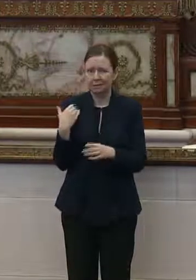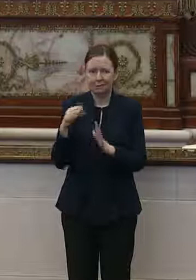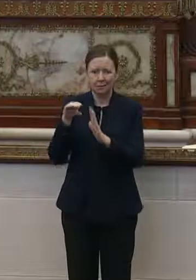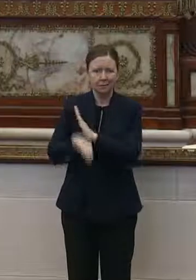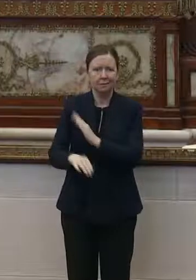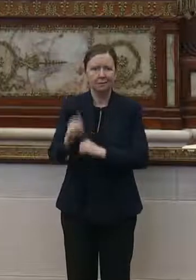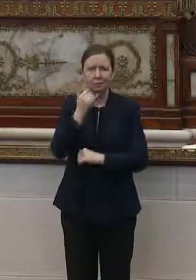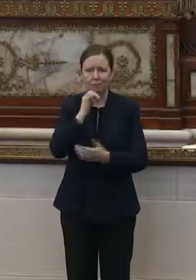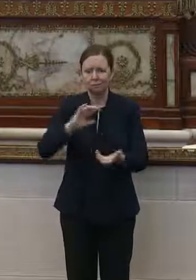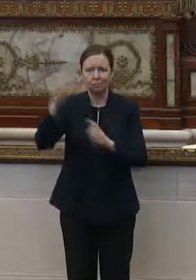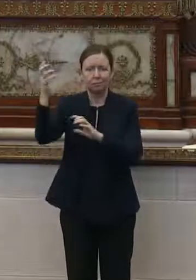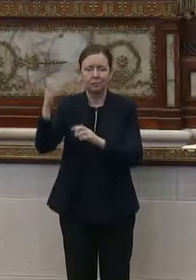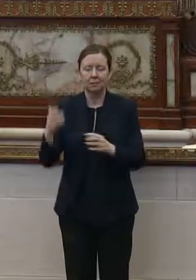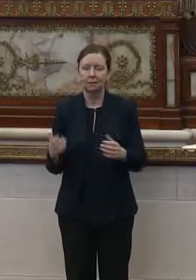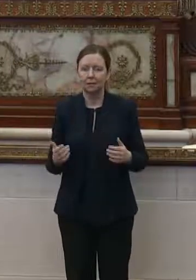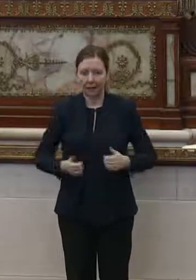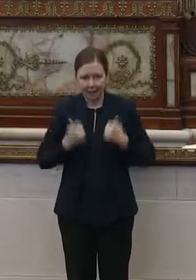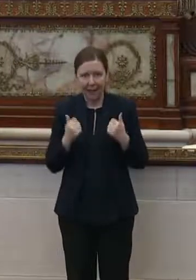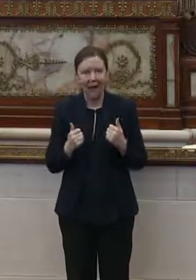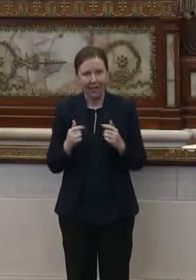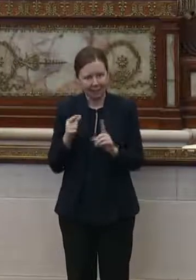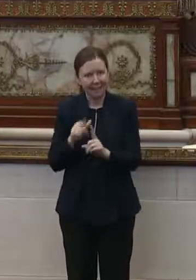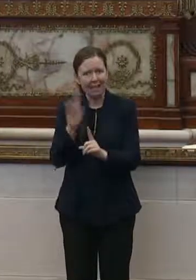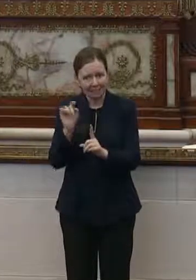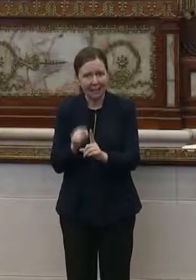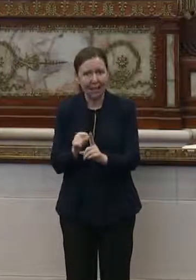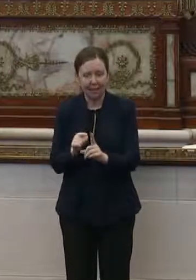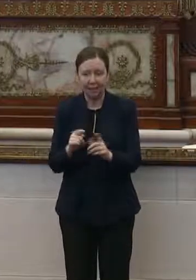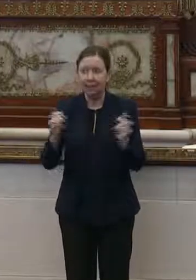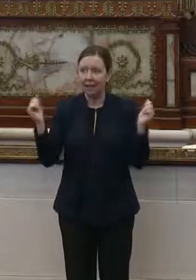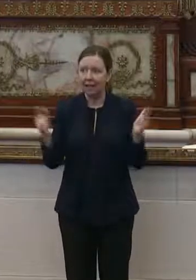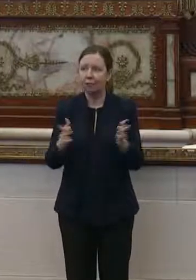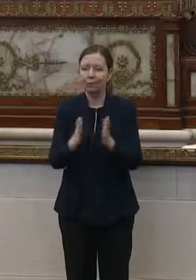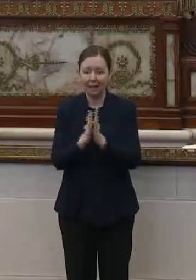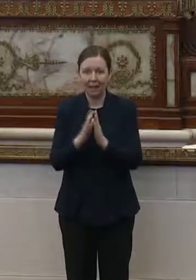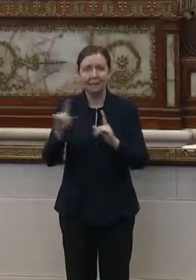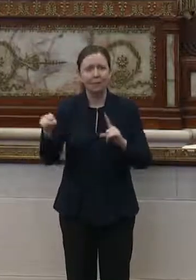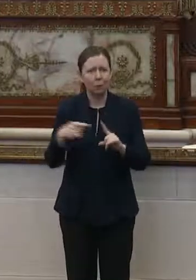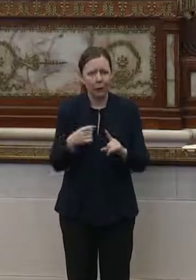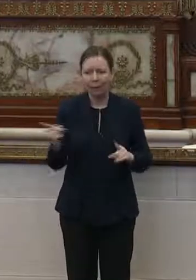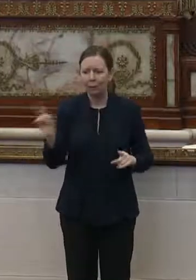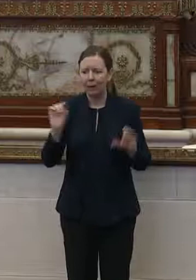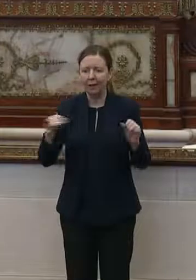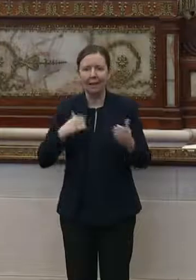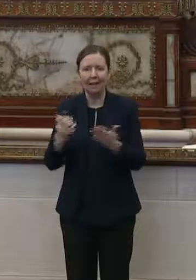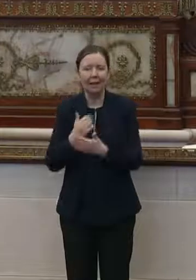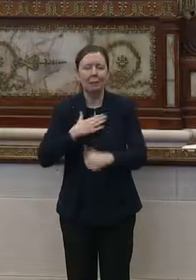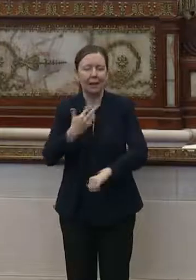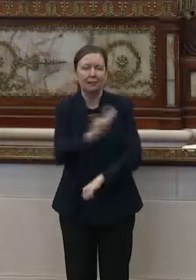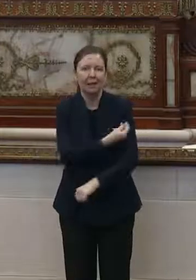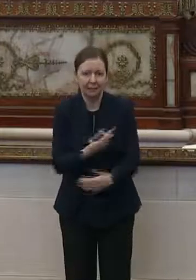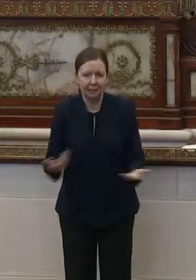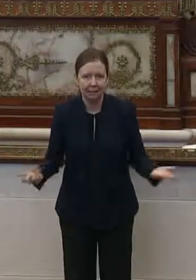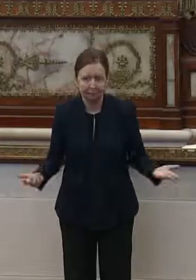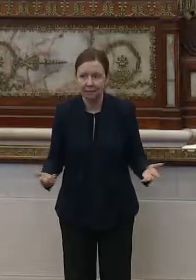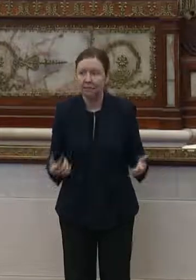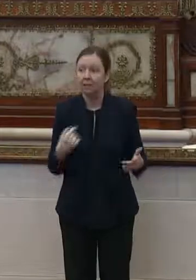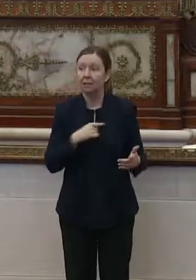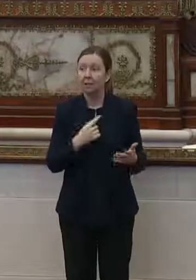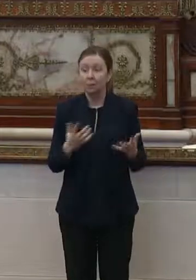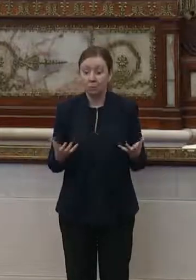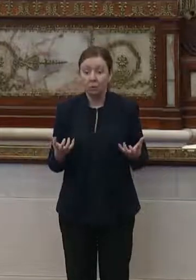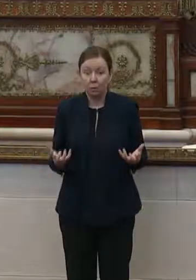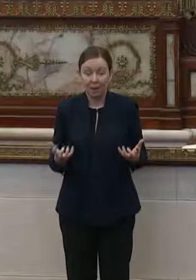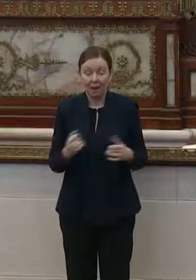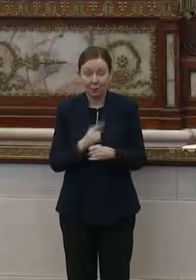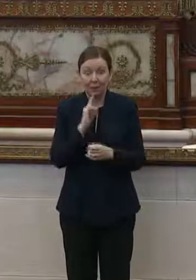wrong? There are lives on the line, and everyone is asking, when and where can I get my vaccine? And we want